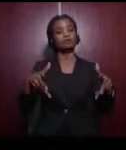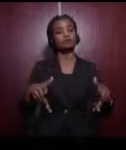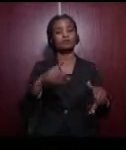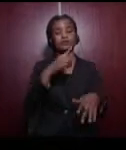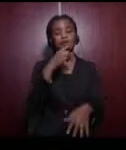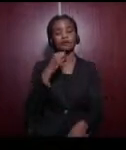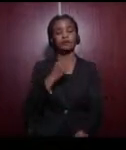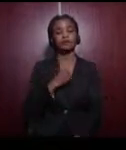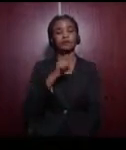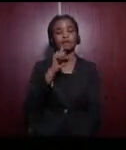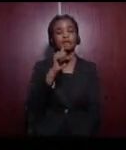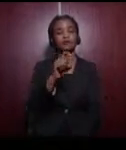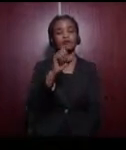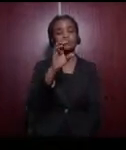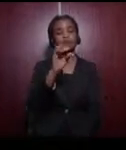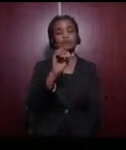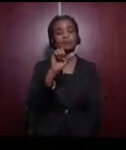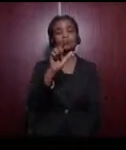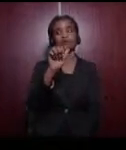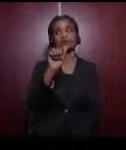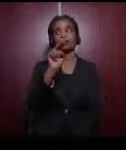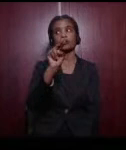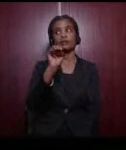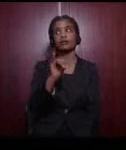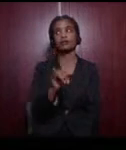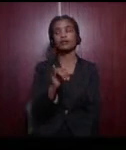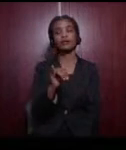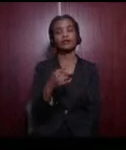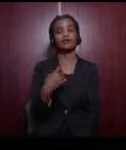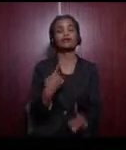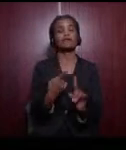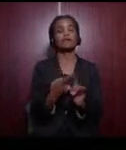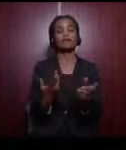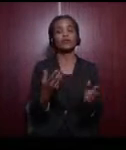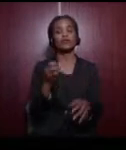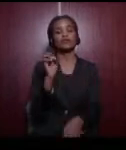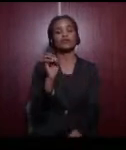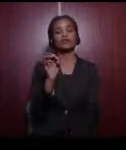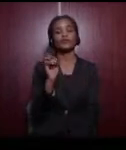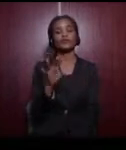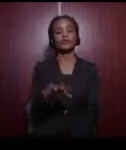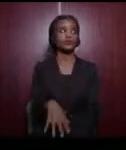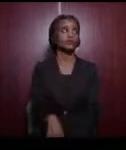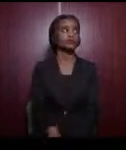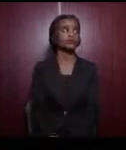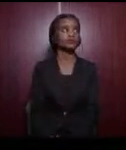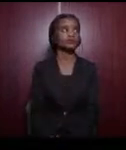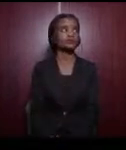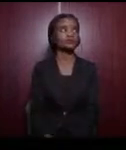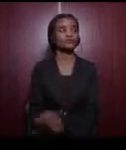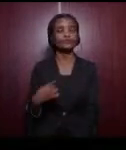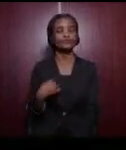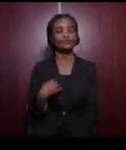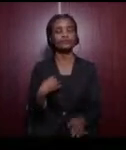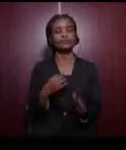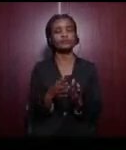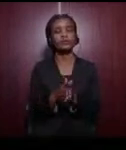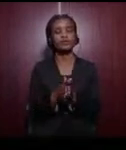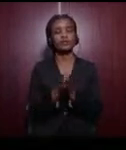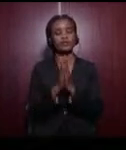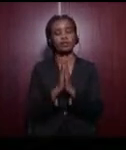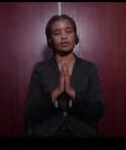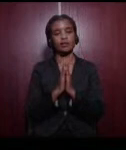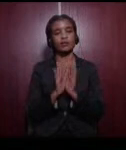Nguxolani mina wakashabalala. Ngisuke Soweto. Elami lana isicelo